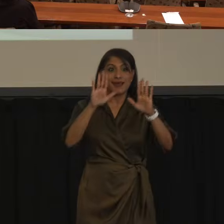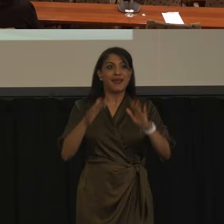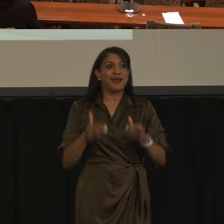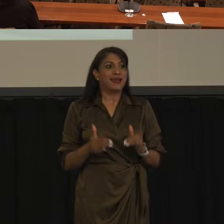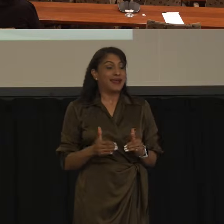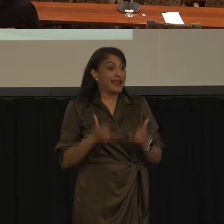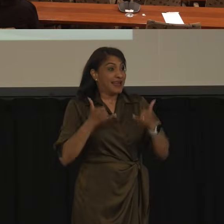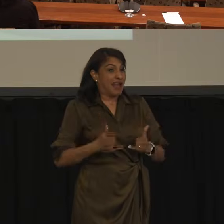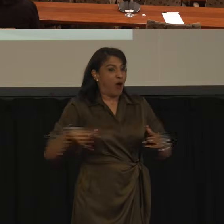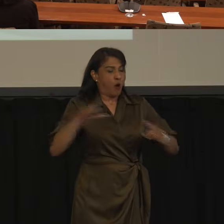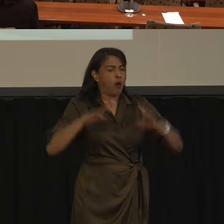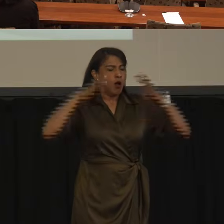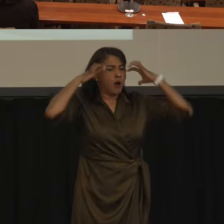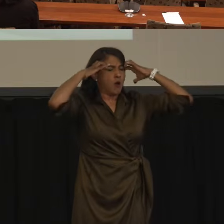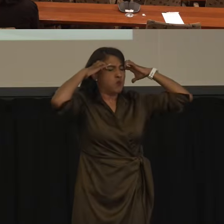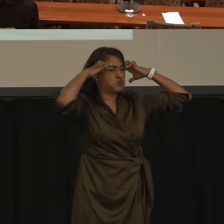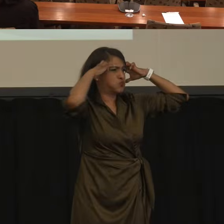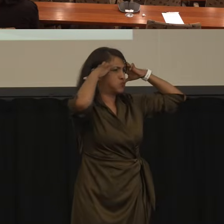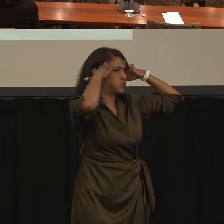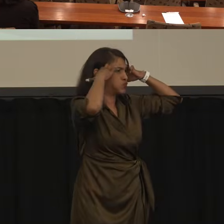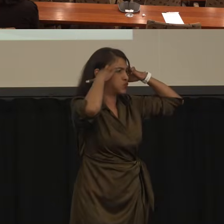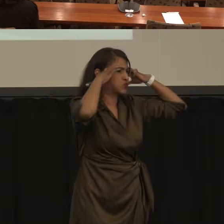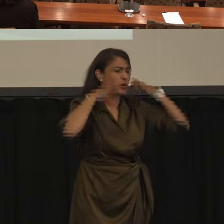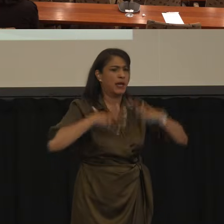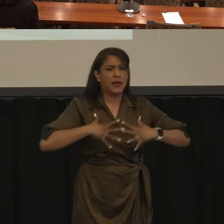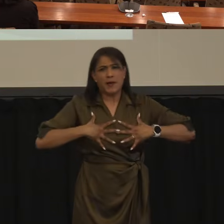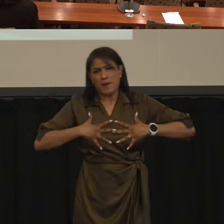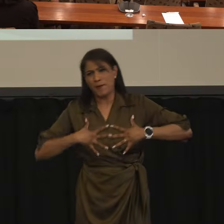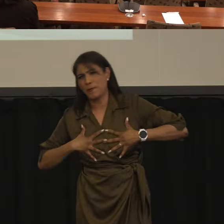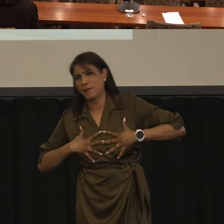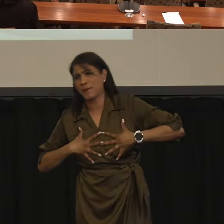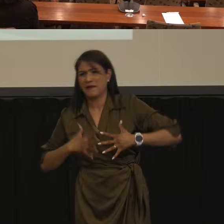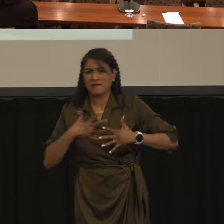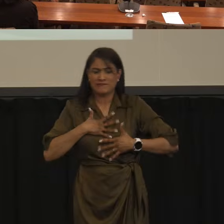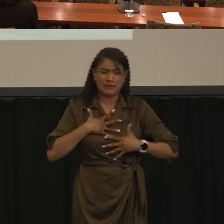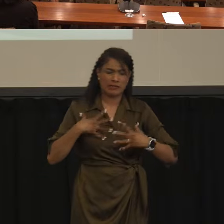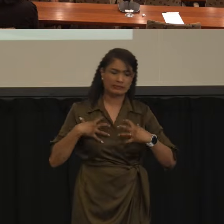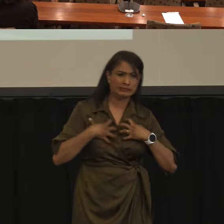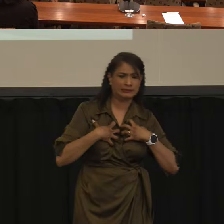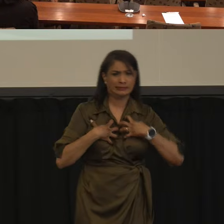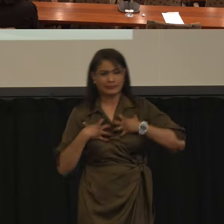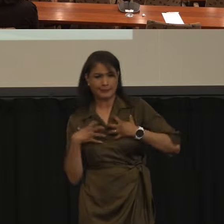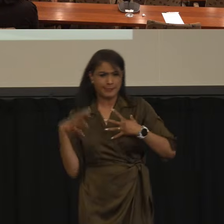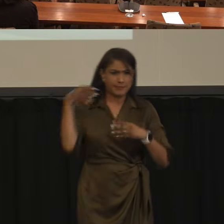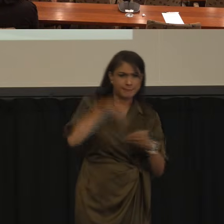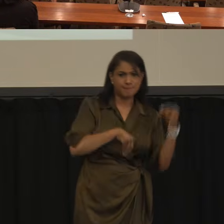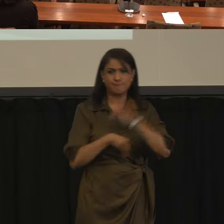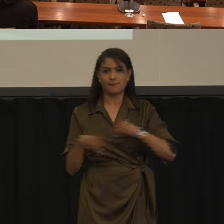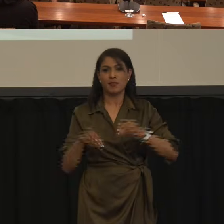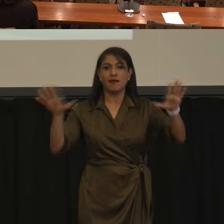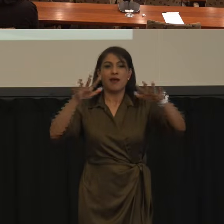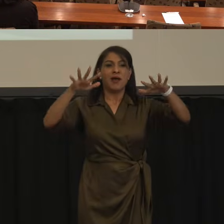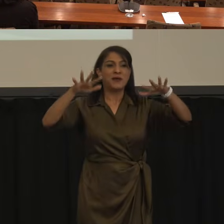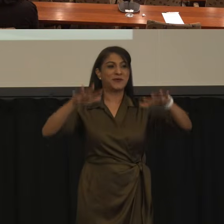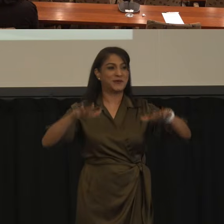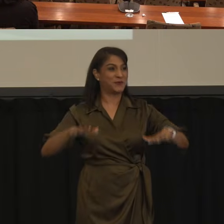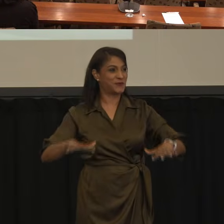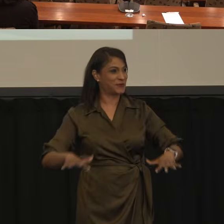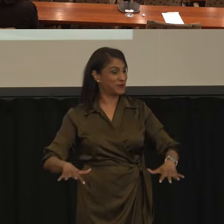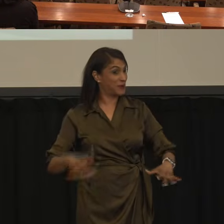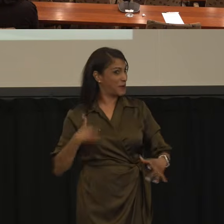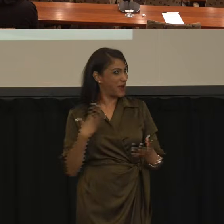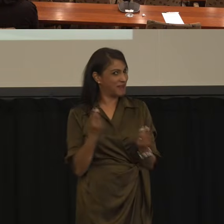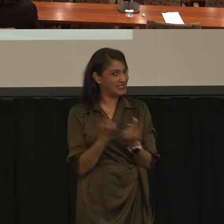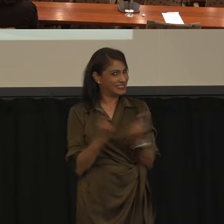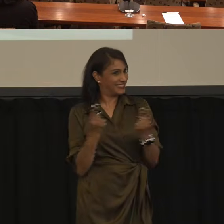those that are physically here with us, just note your questions in the meantime. I know that we are all tired. We are probably all eager to